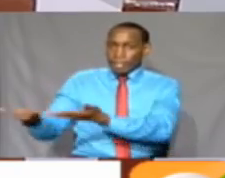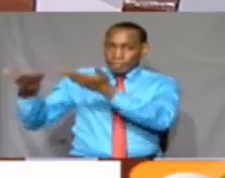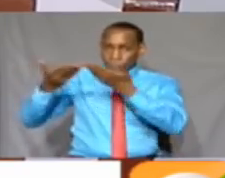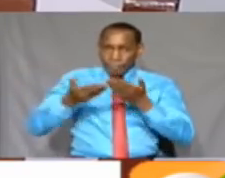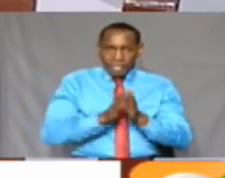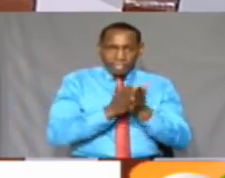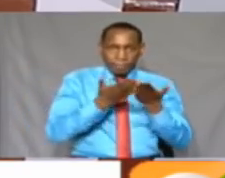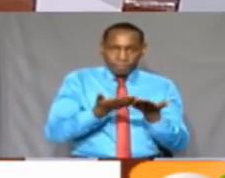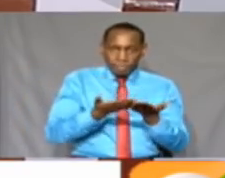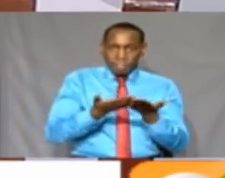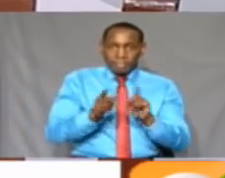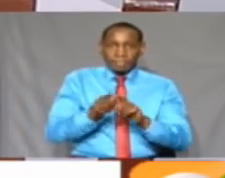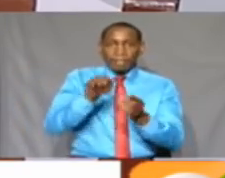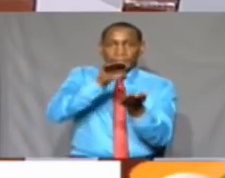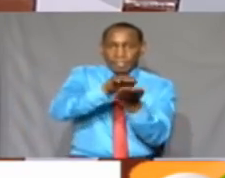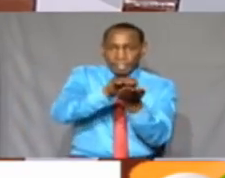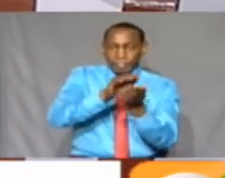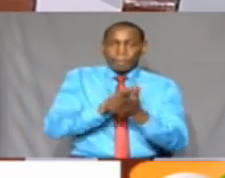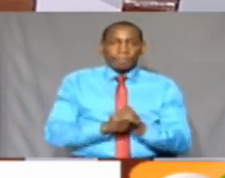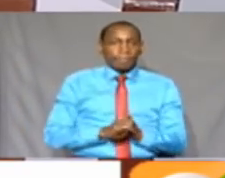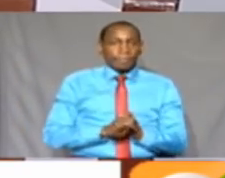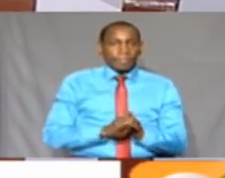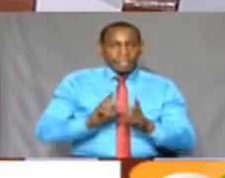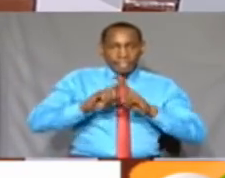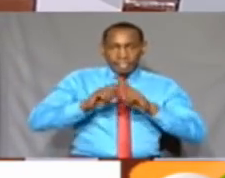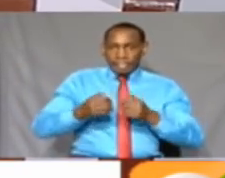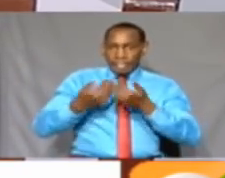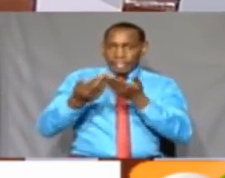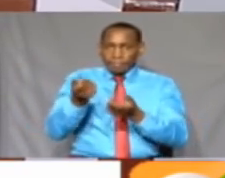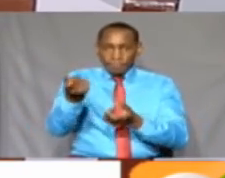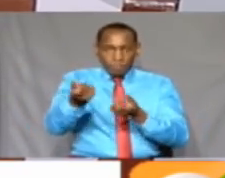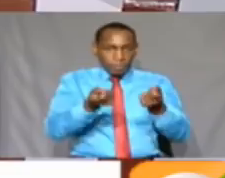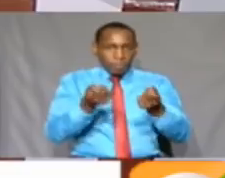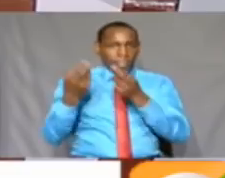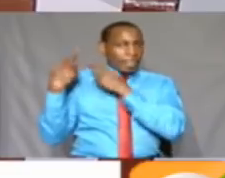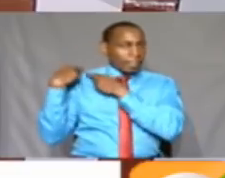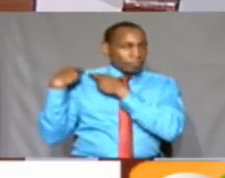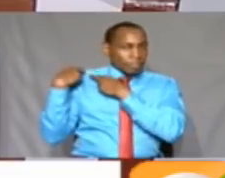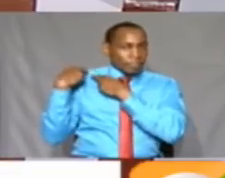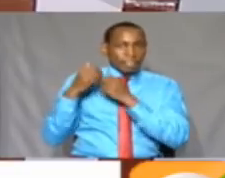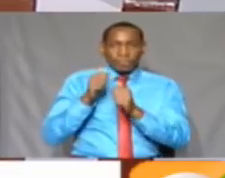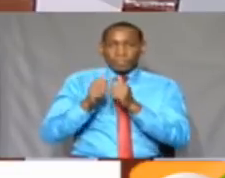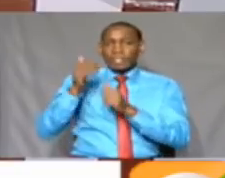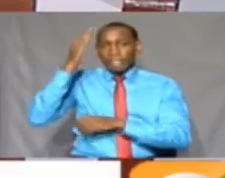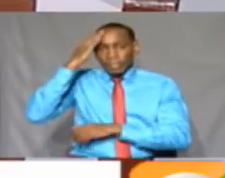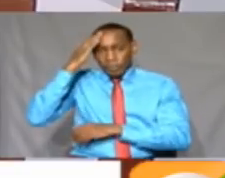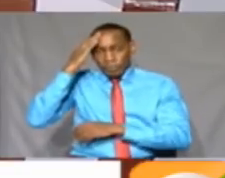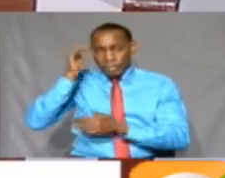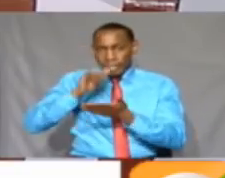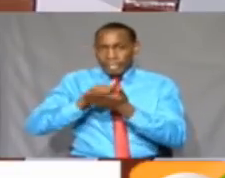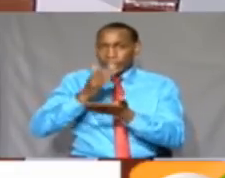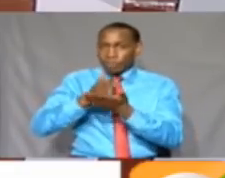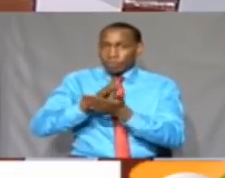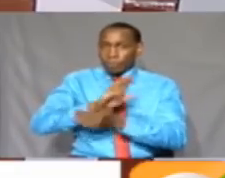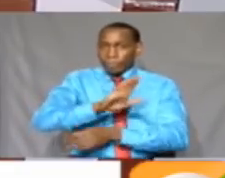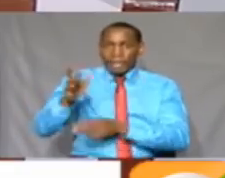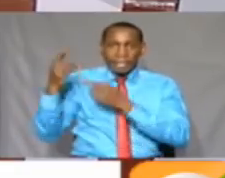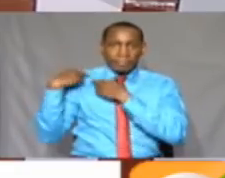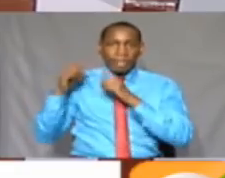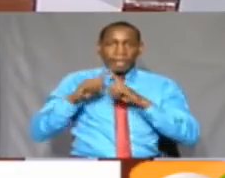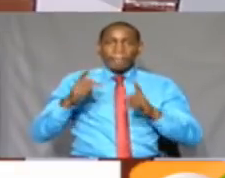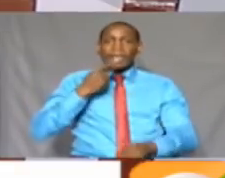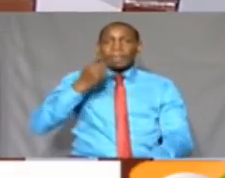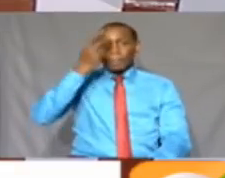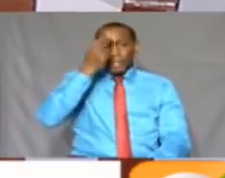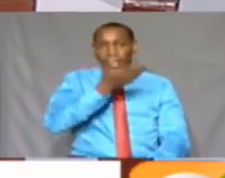books and he keeps them. Yeah. Yeah. So you start giving them small responsibilities which they know are theirs. But when you are a parent and you